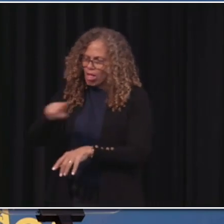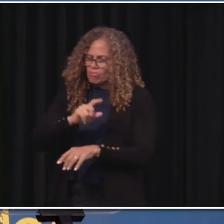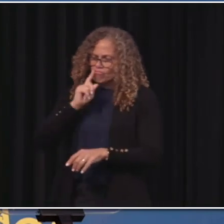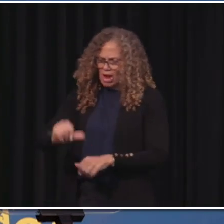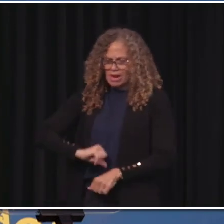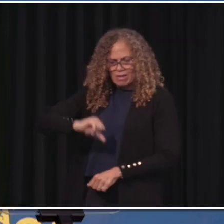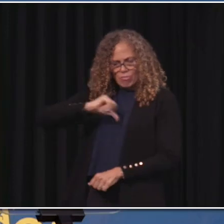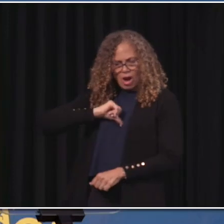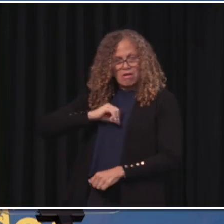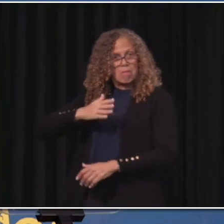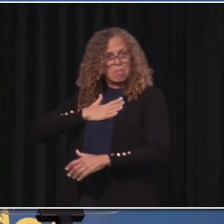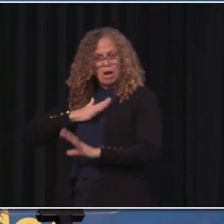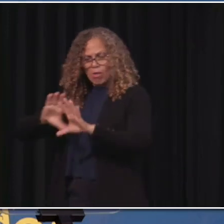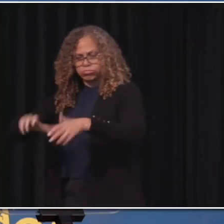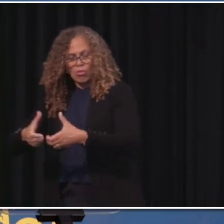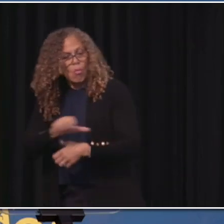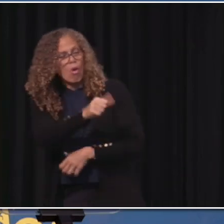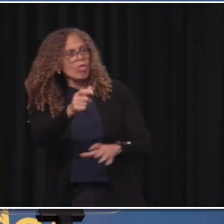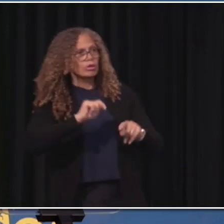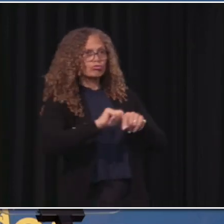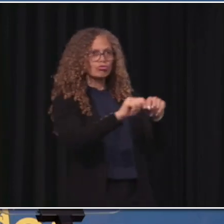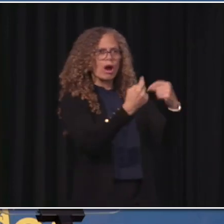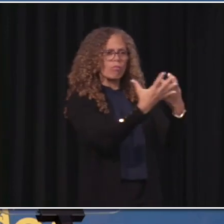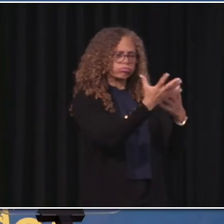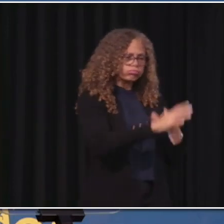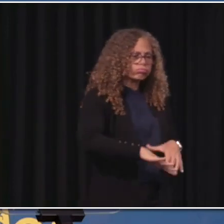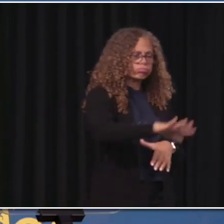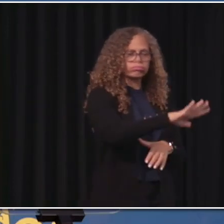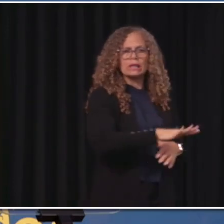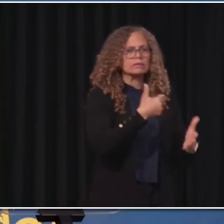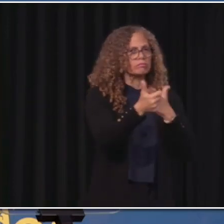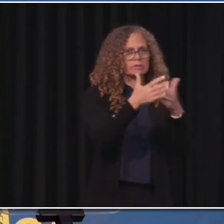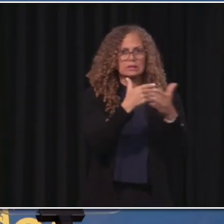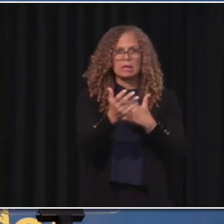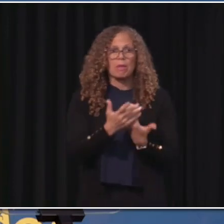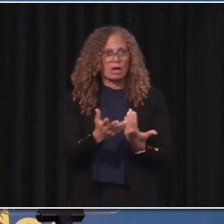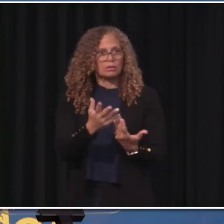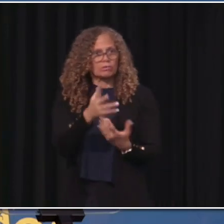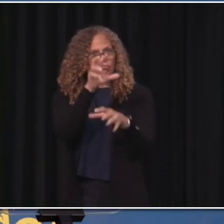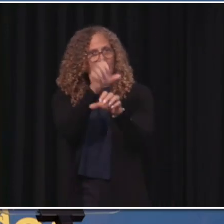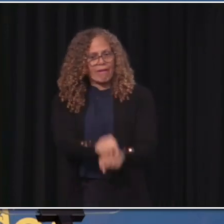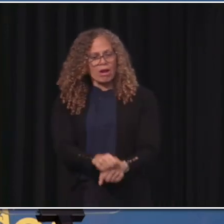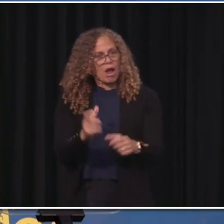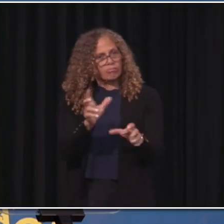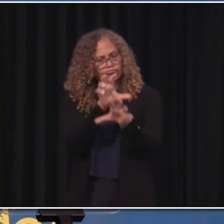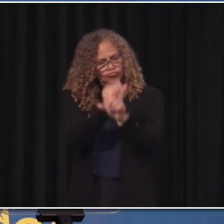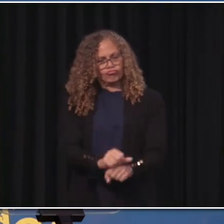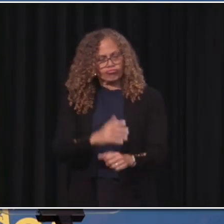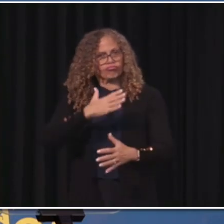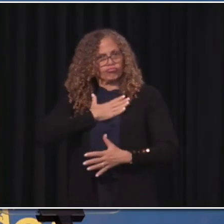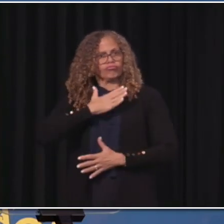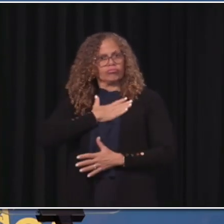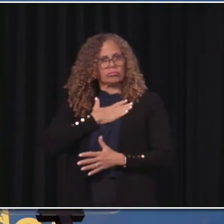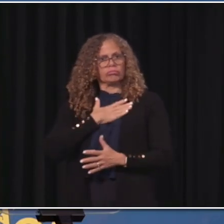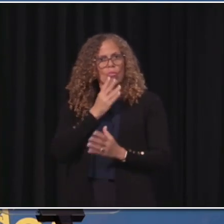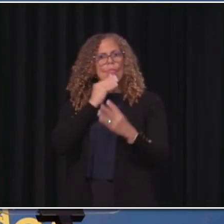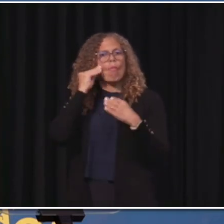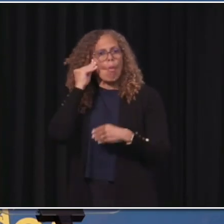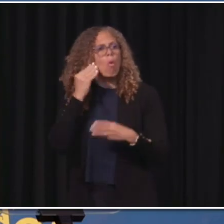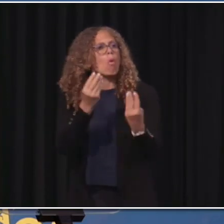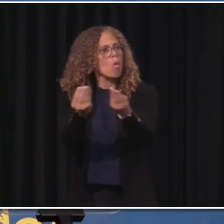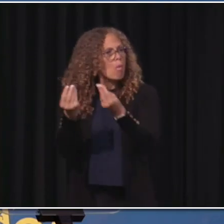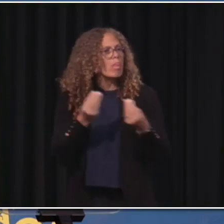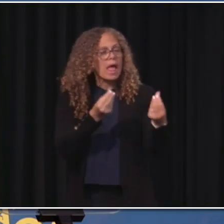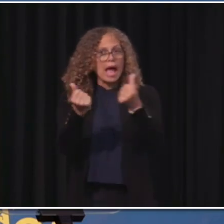tribe. Today and every day, we acknowledge that San Diego is our traditional homelands and that this county is